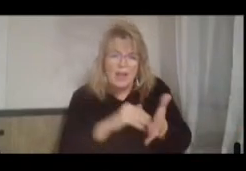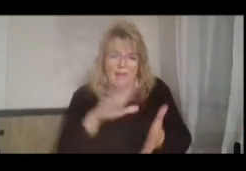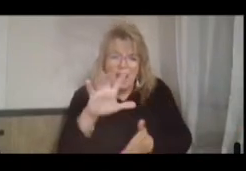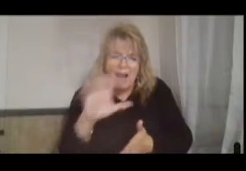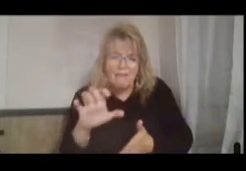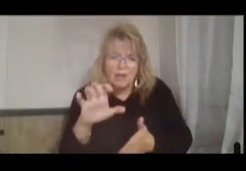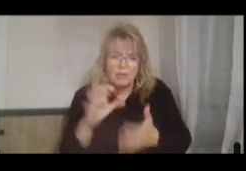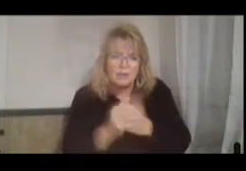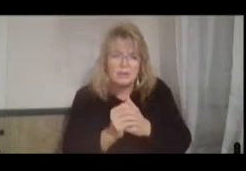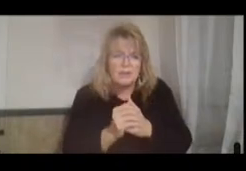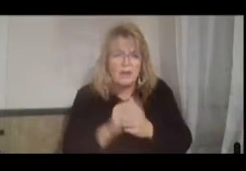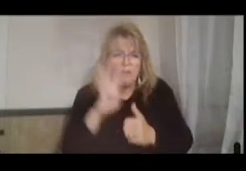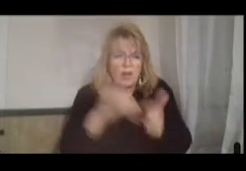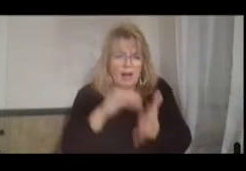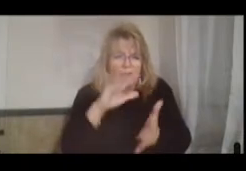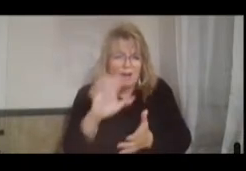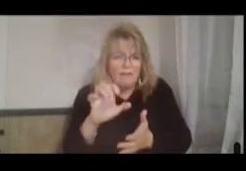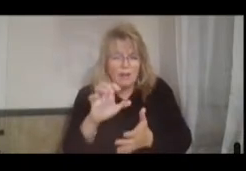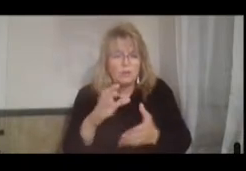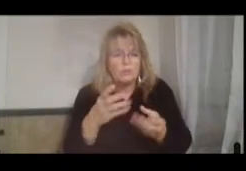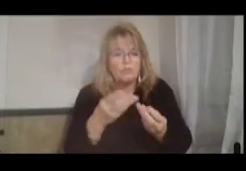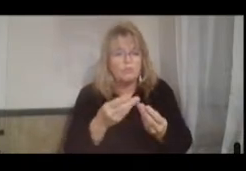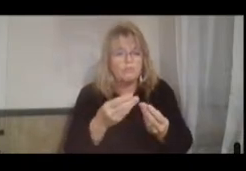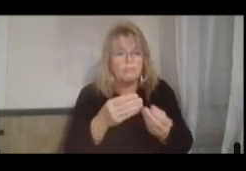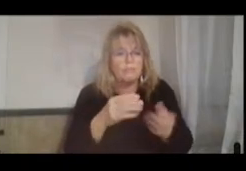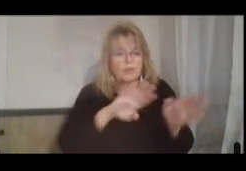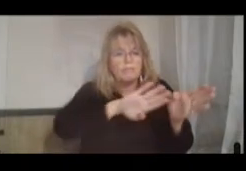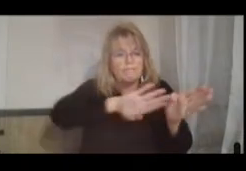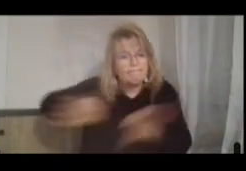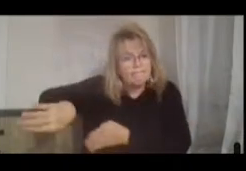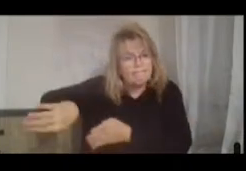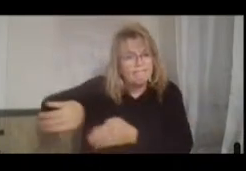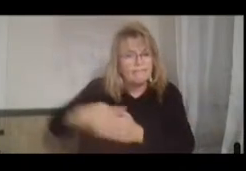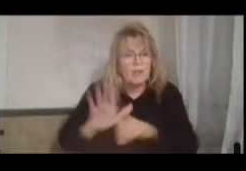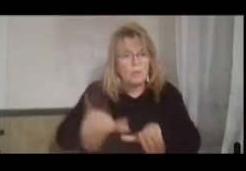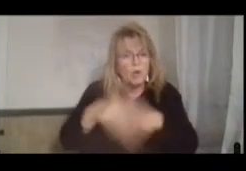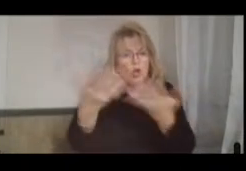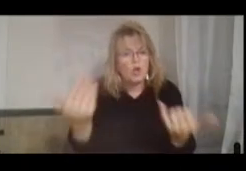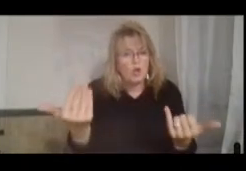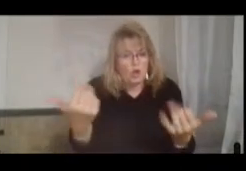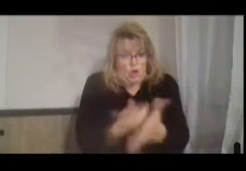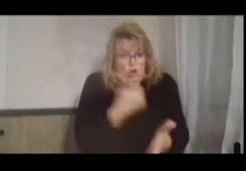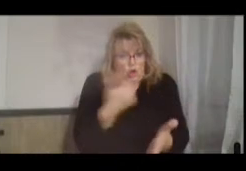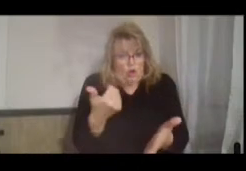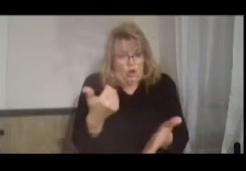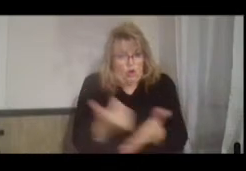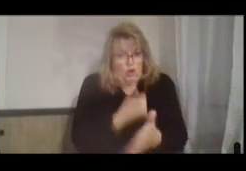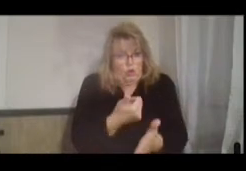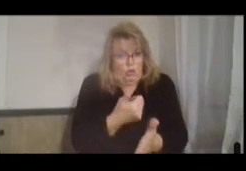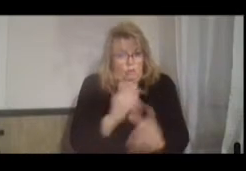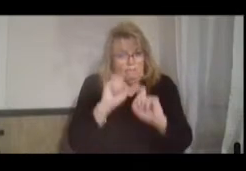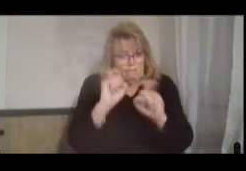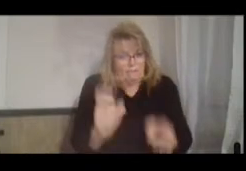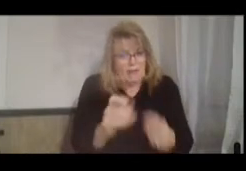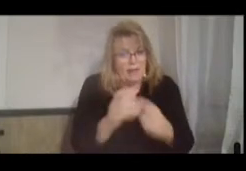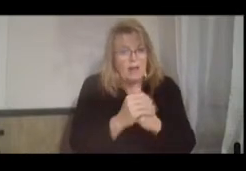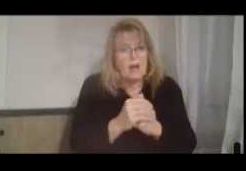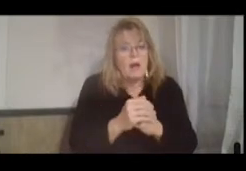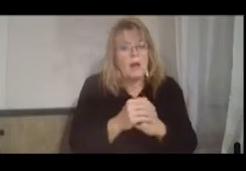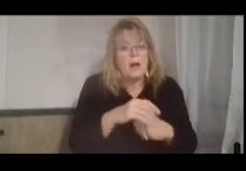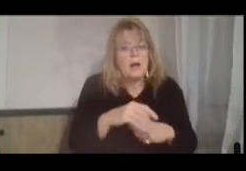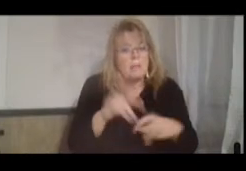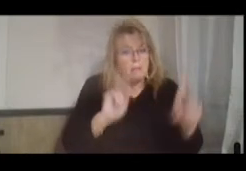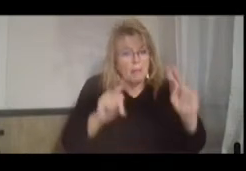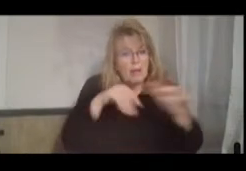alley. That's 4,500 would go away. And this proposal includes new dedication of public access of 10,500 square